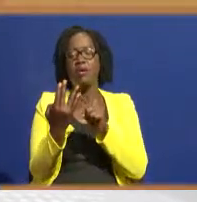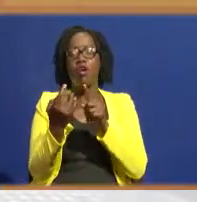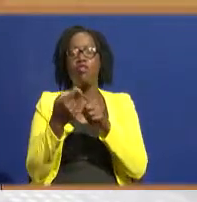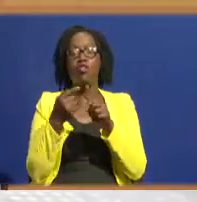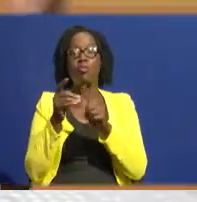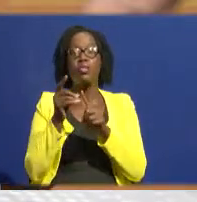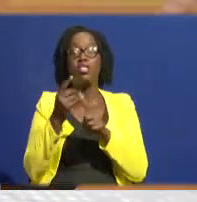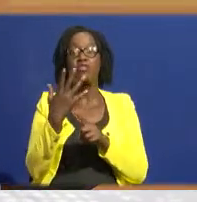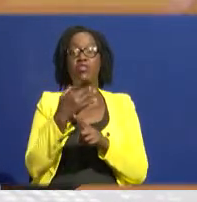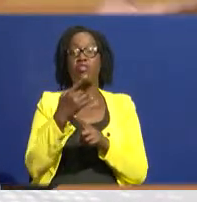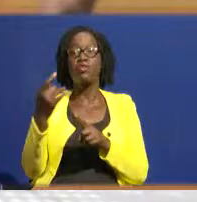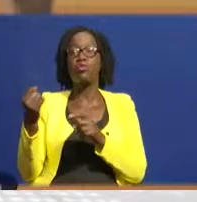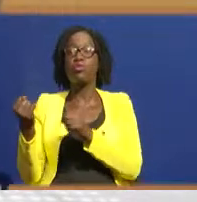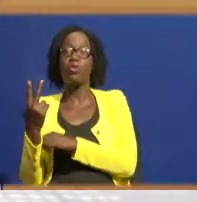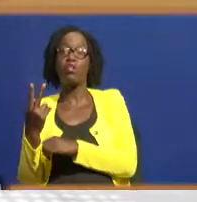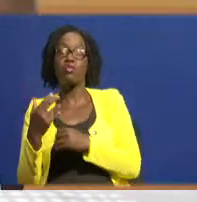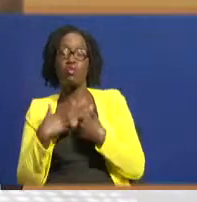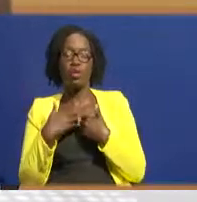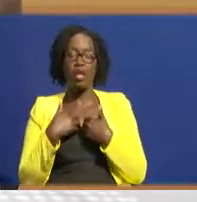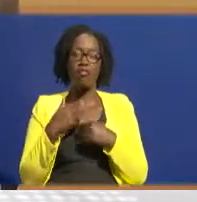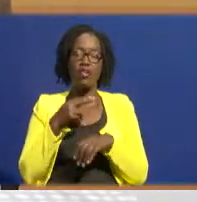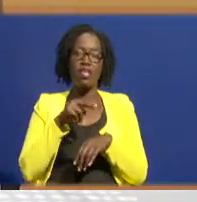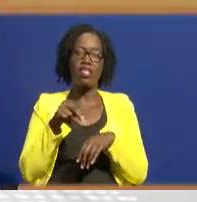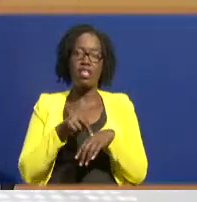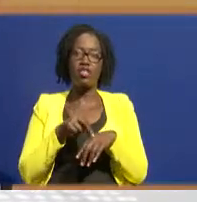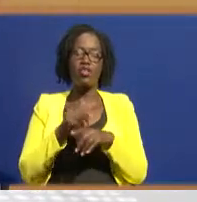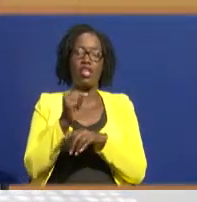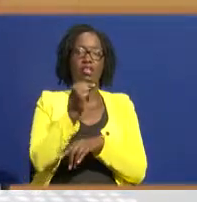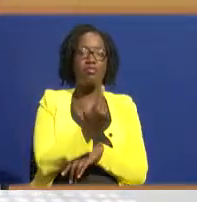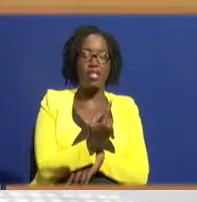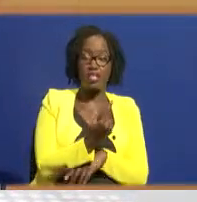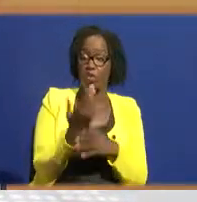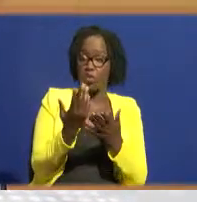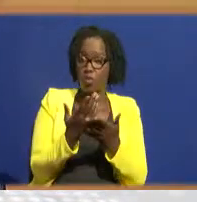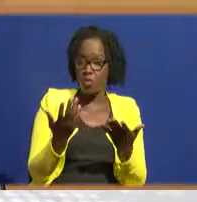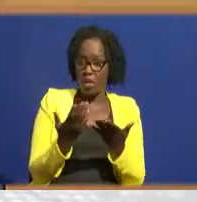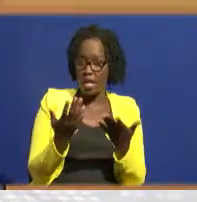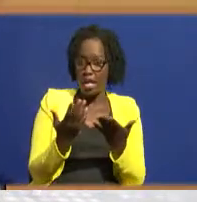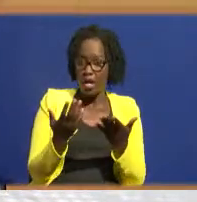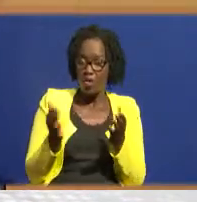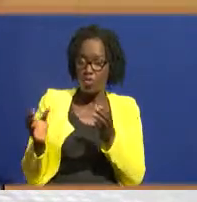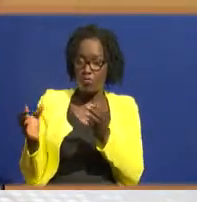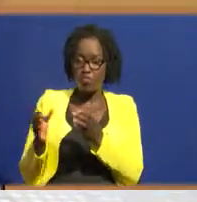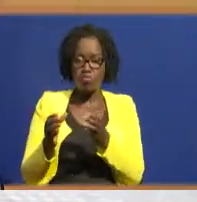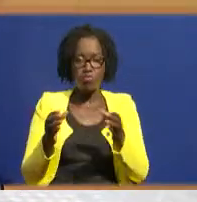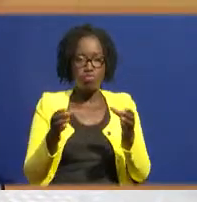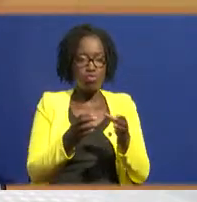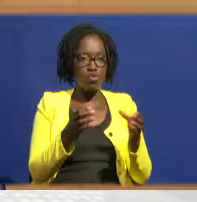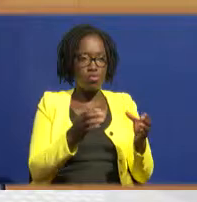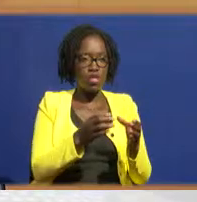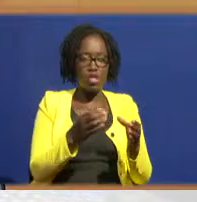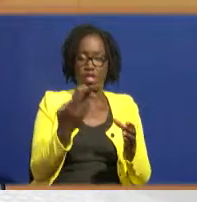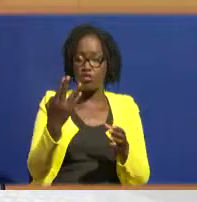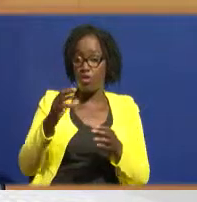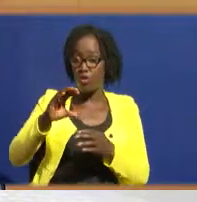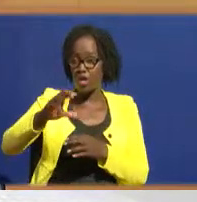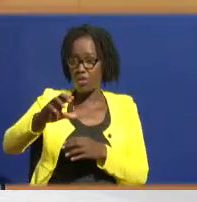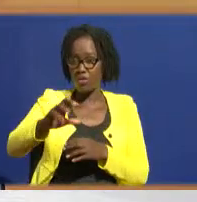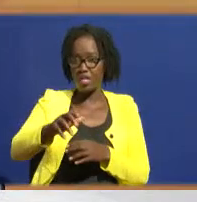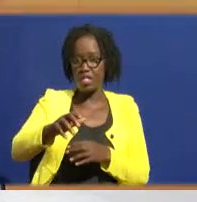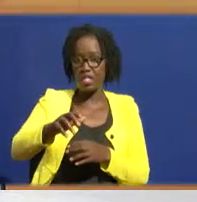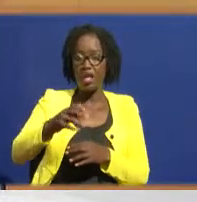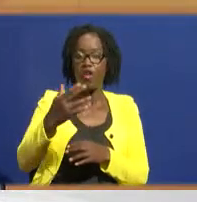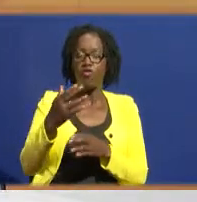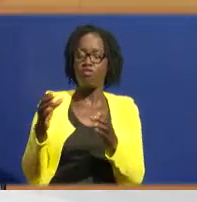to 12th, we shall be having a national event where we are grouping students in four counties, in